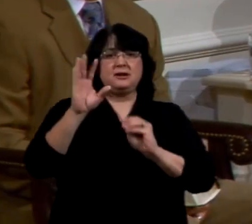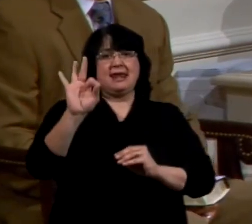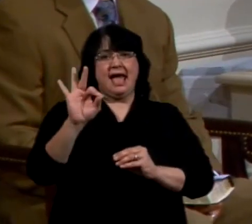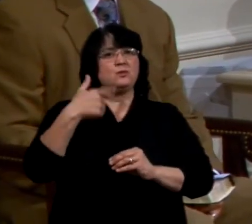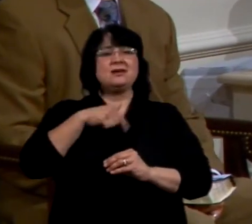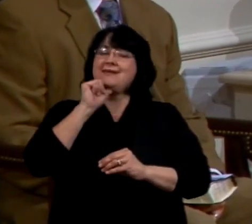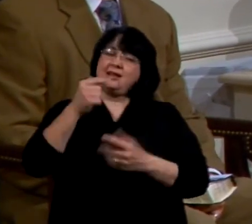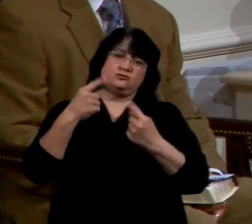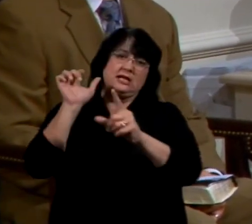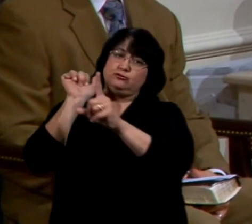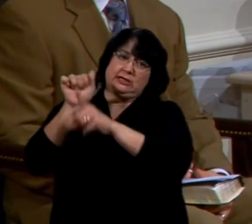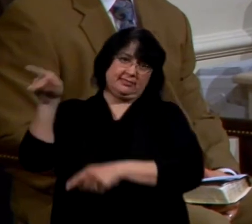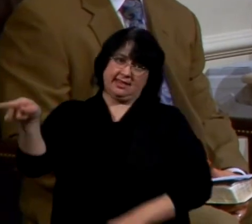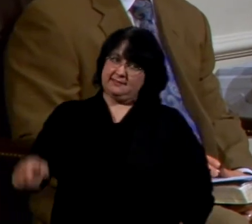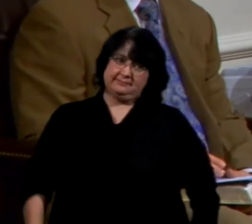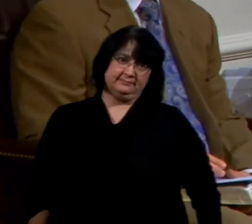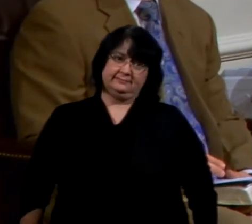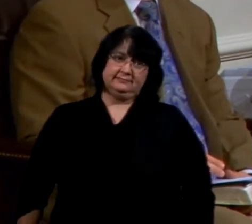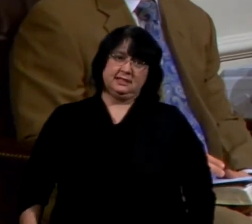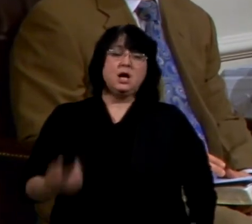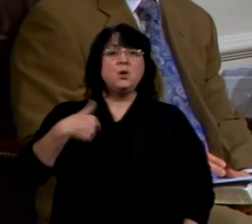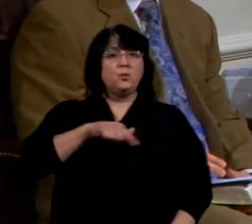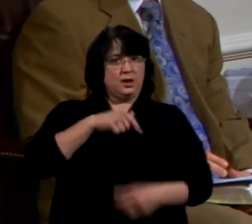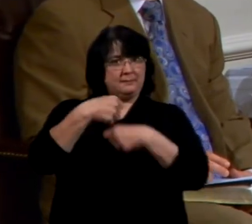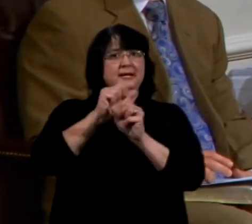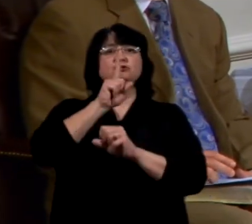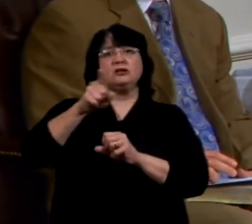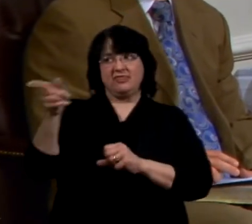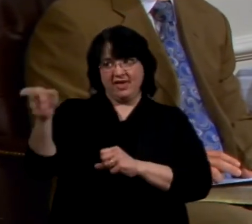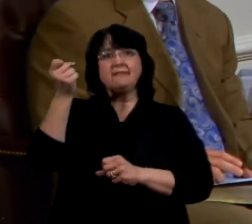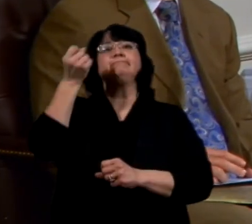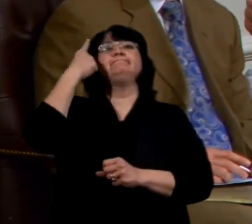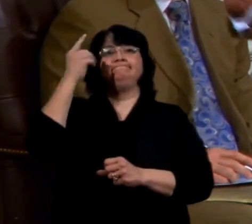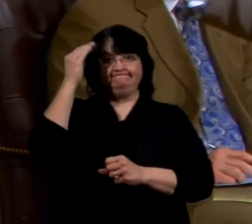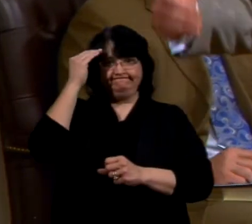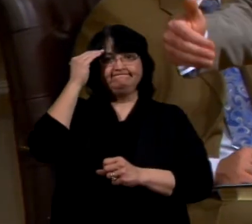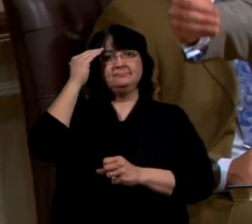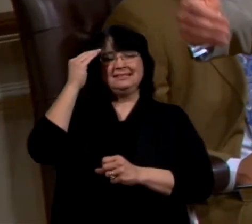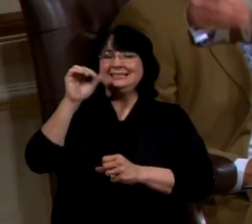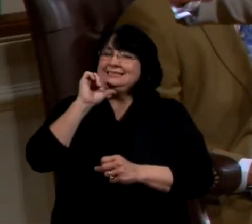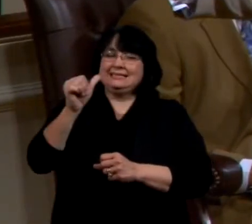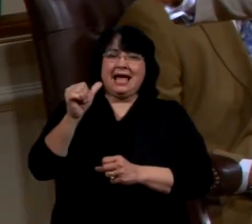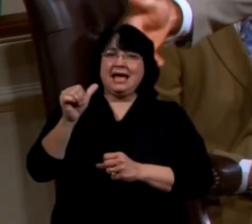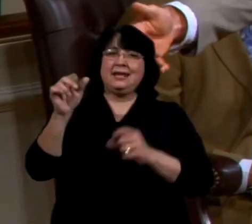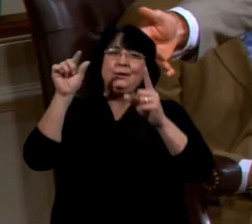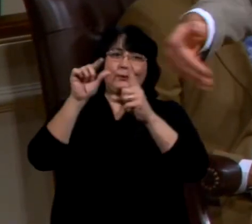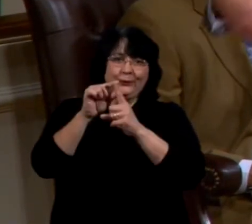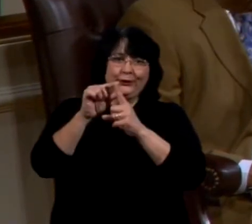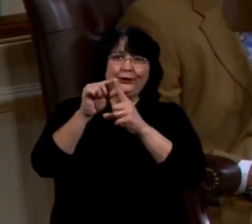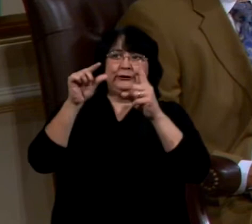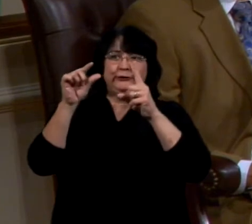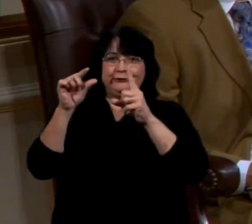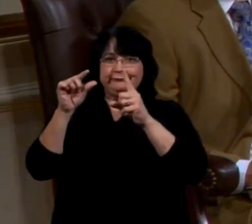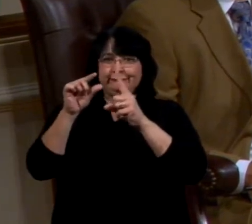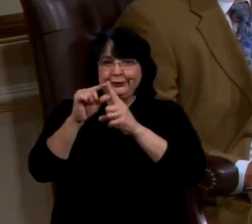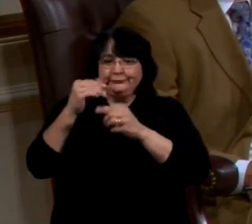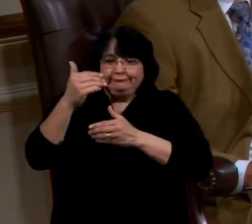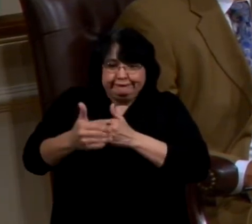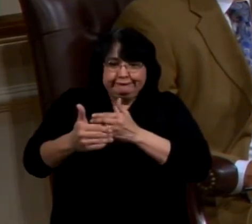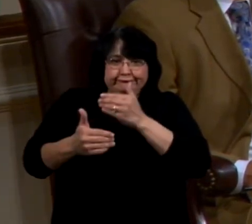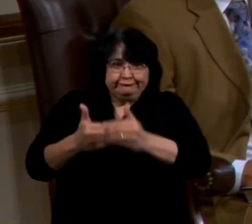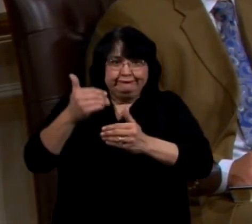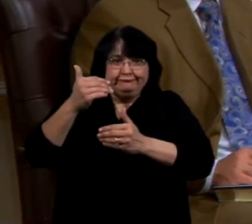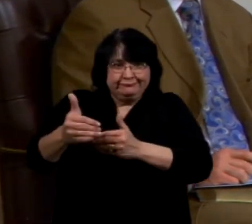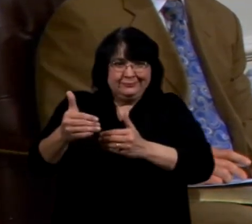trying to trick them. We're going to make sure they know that it is not a word step by step or a word